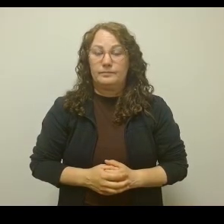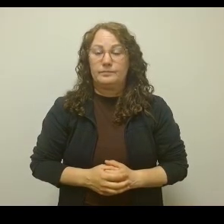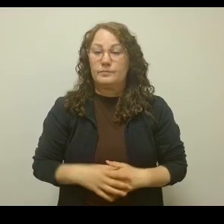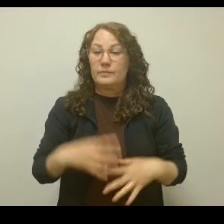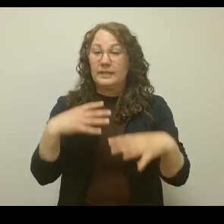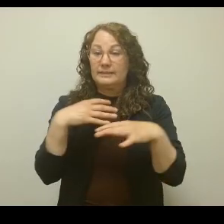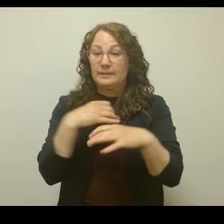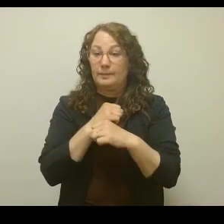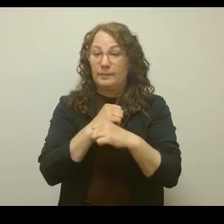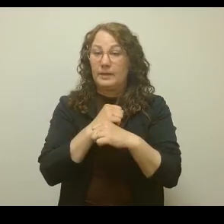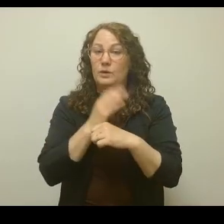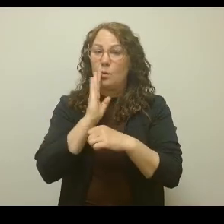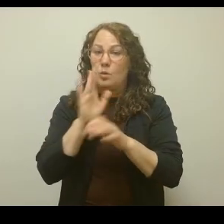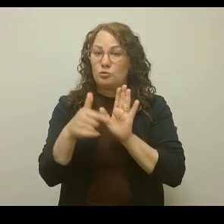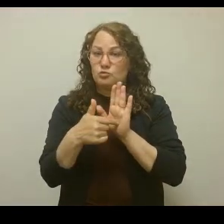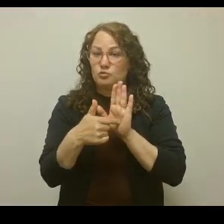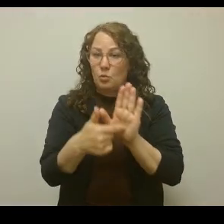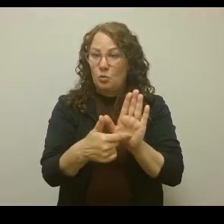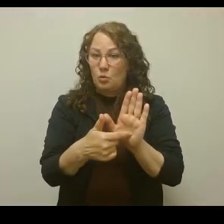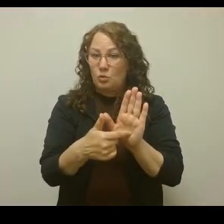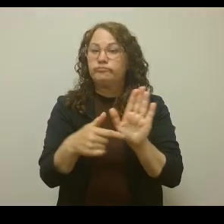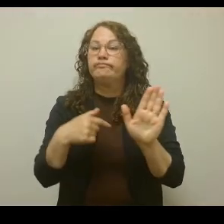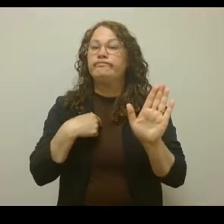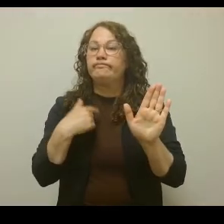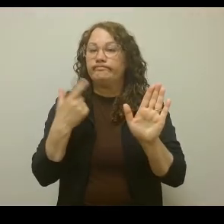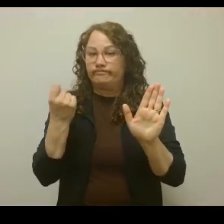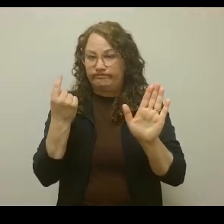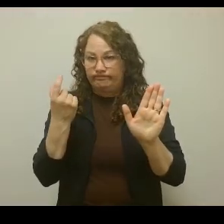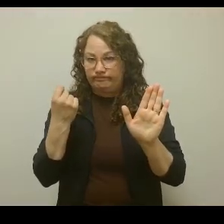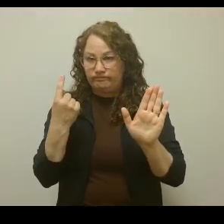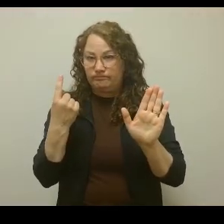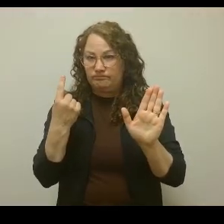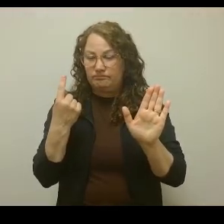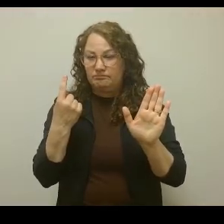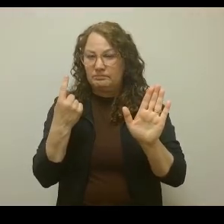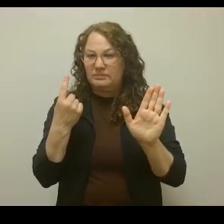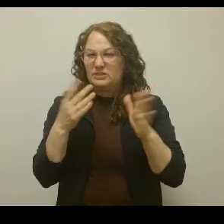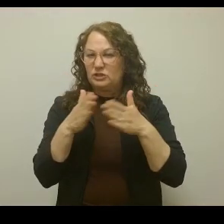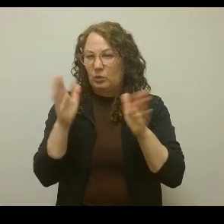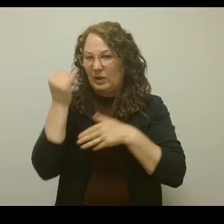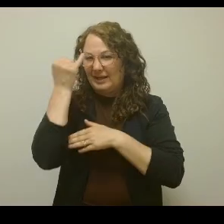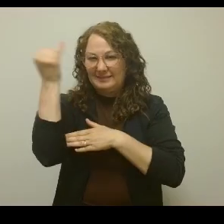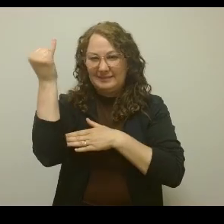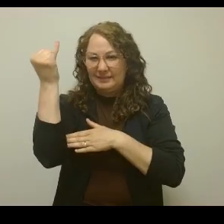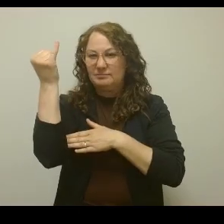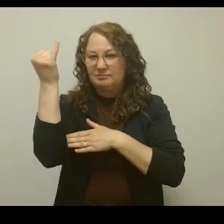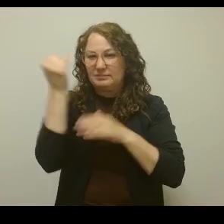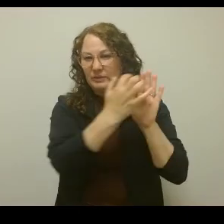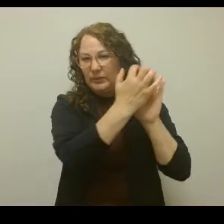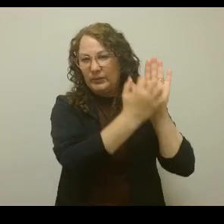Summarizing can demonstrate our understanding of the general idea of a source,